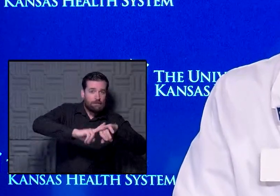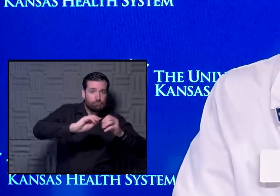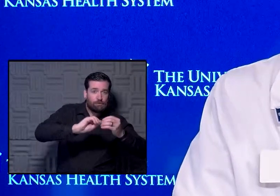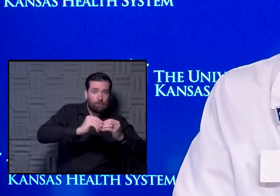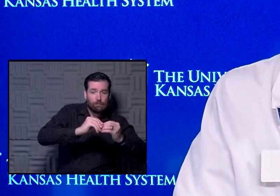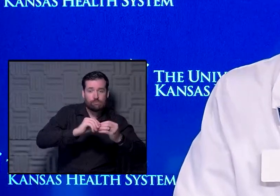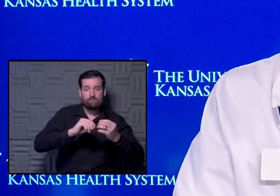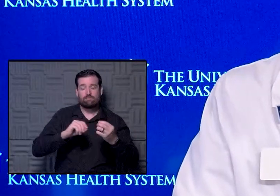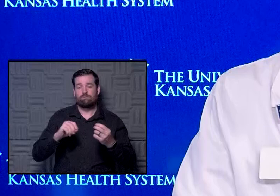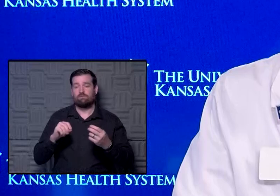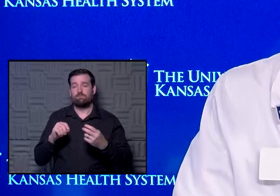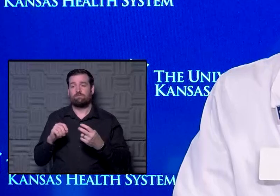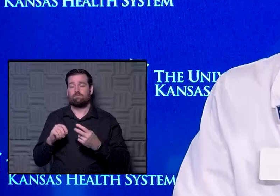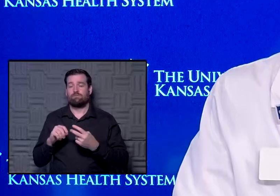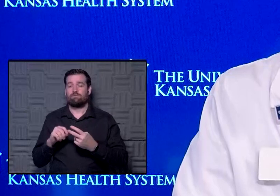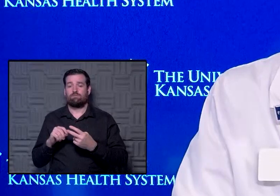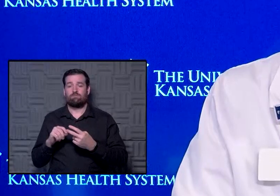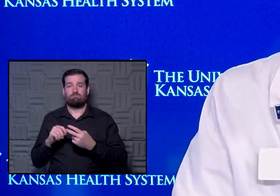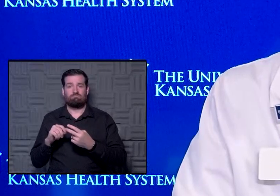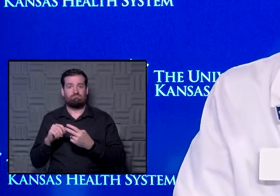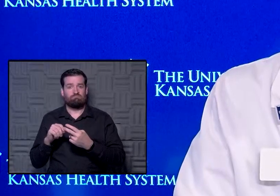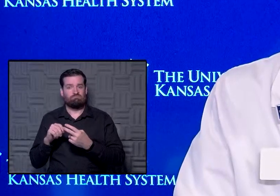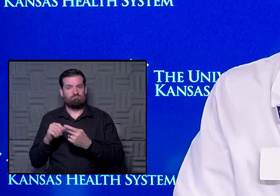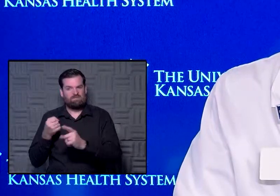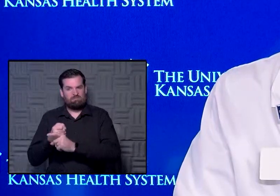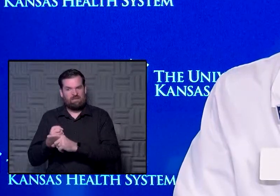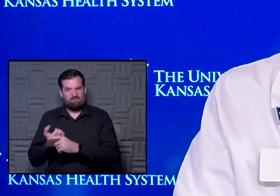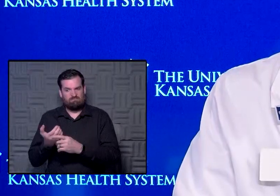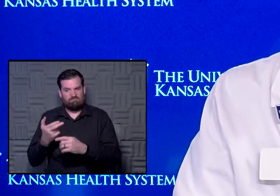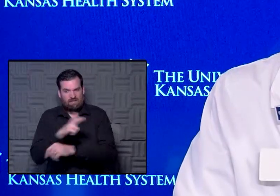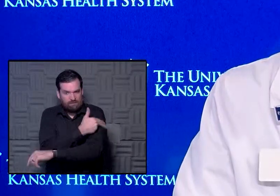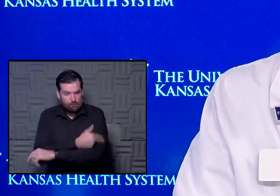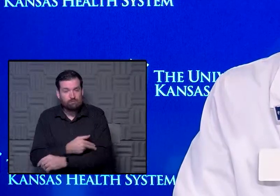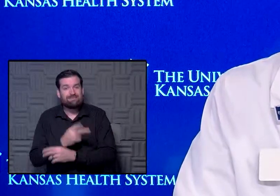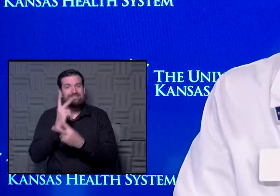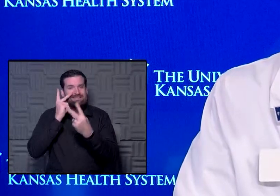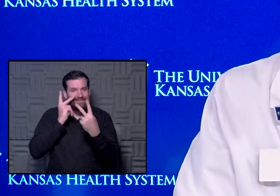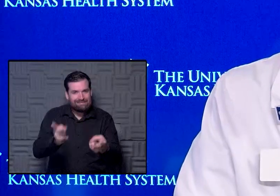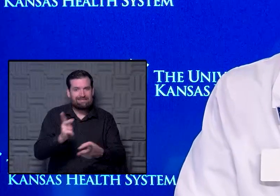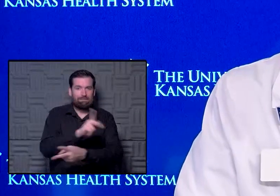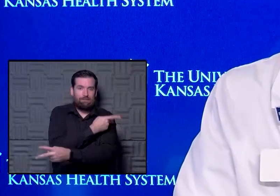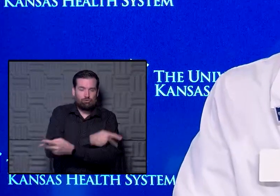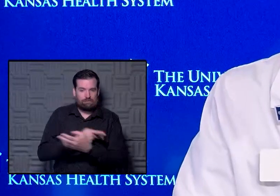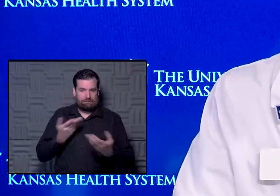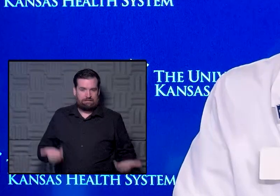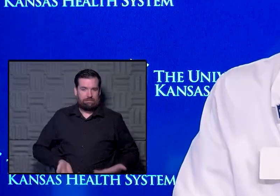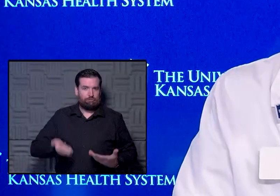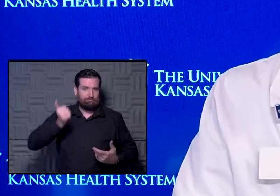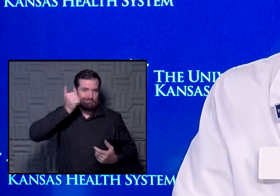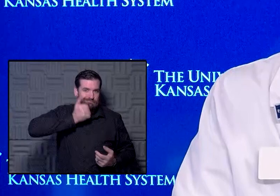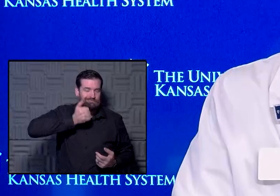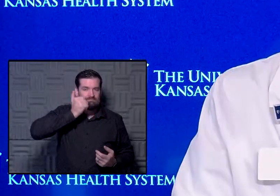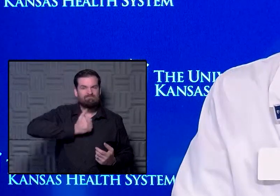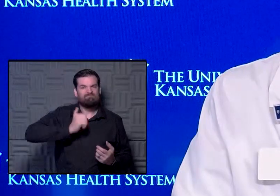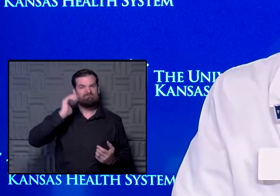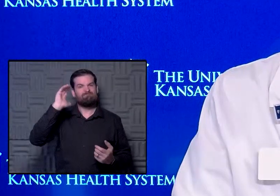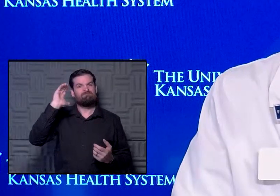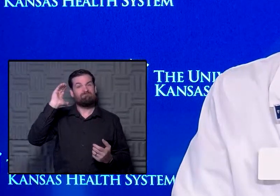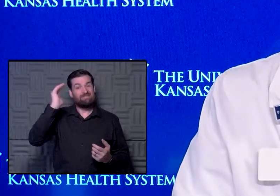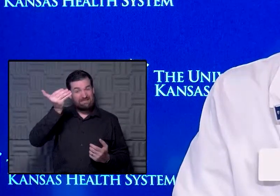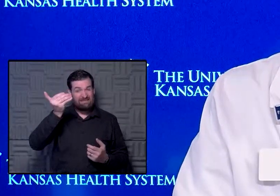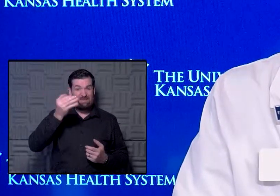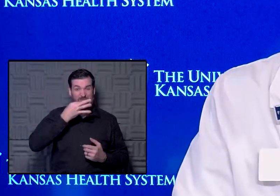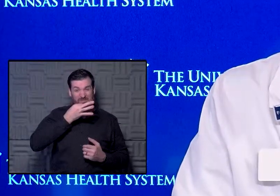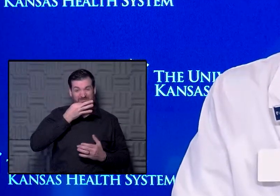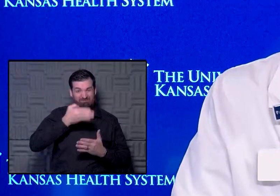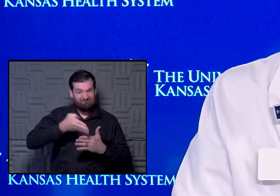numbers or whether you're looking at the impact on hospitals. If you're seeing the patients that are here every day, it sure doesn't seem like we're